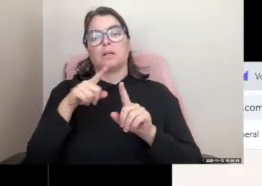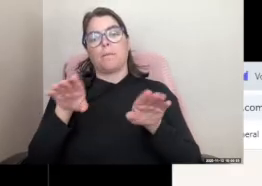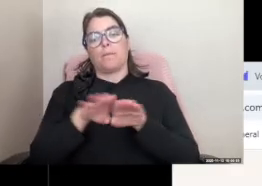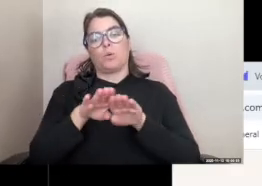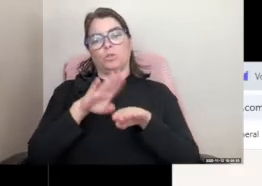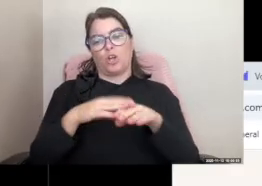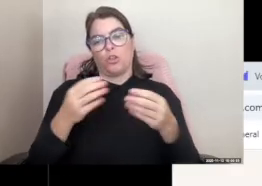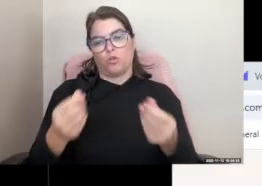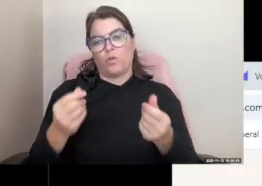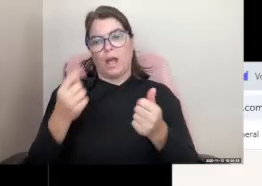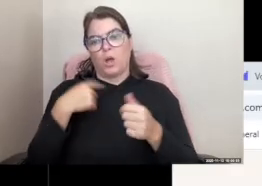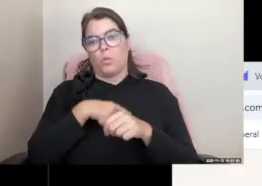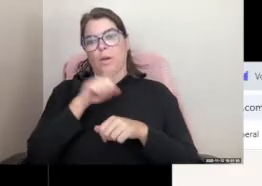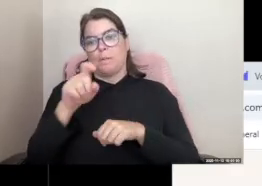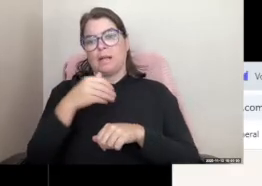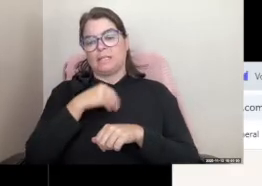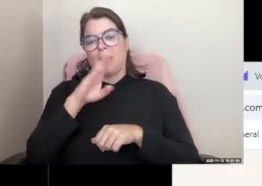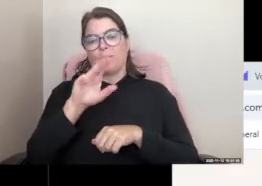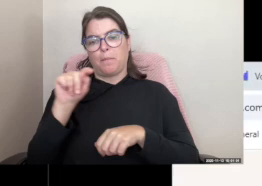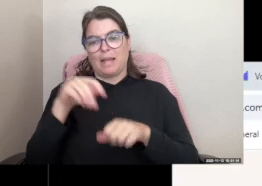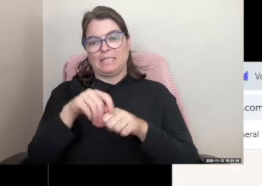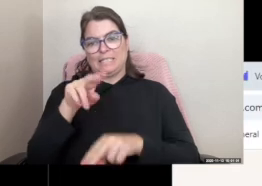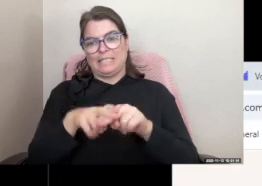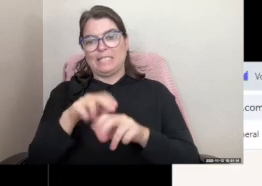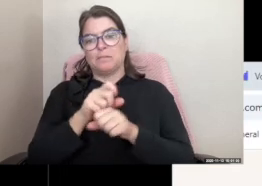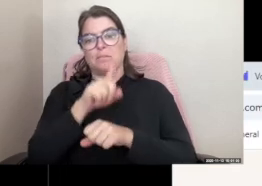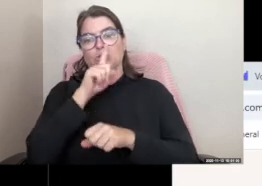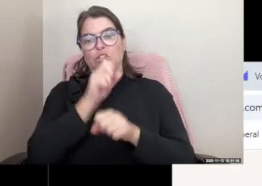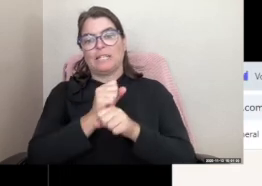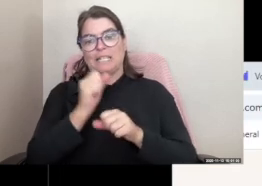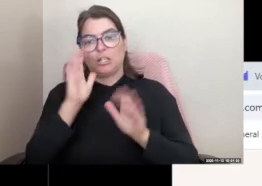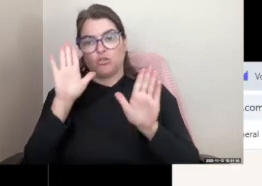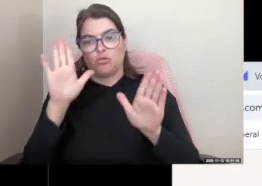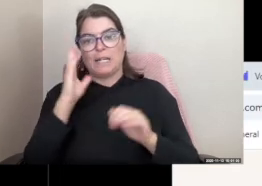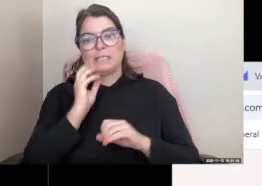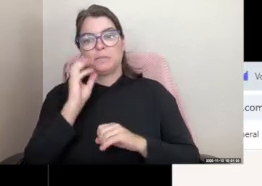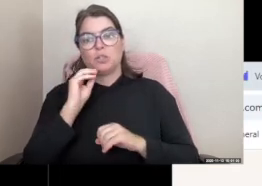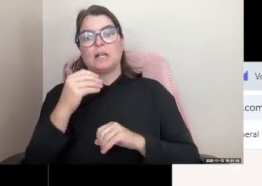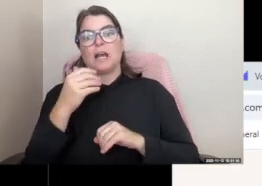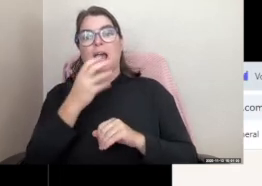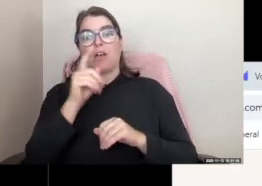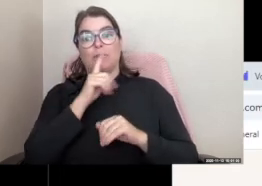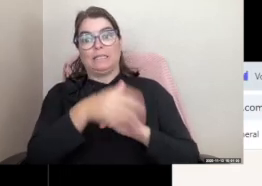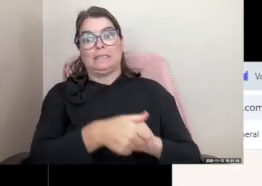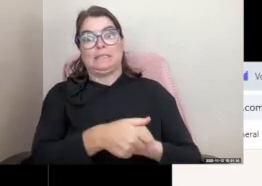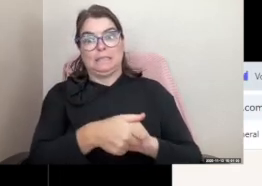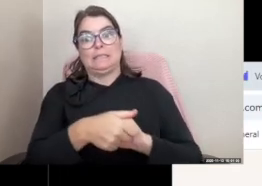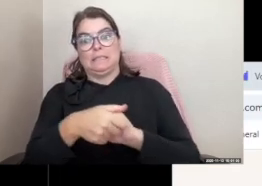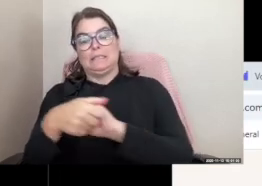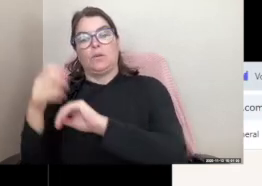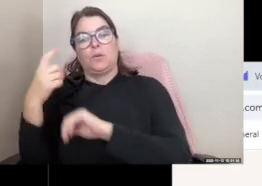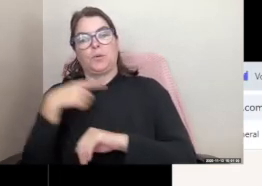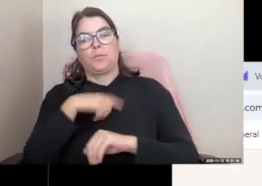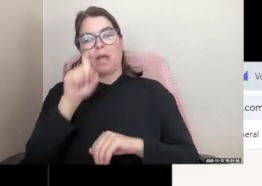reliability, durability, and operational cost savings, they won't come back to that technology. And we're investing so much, and we still have so